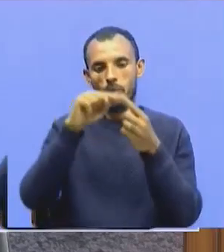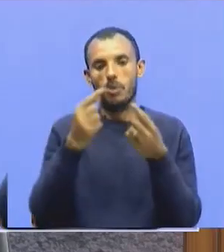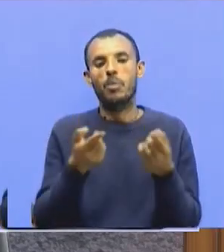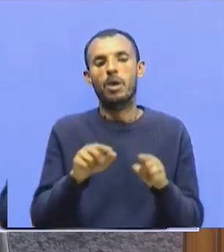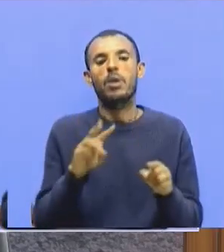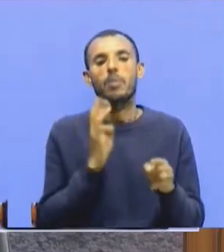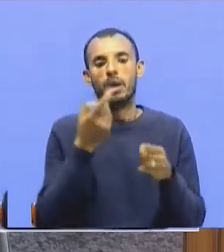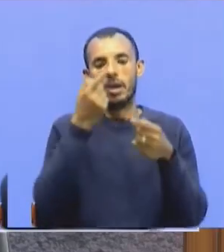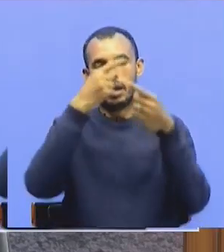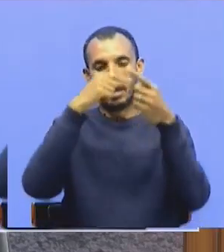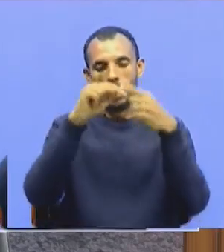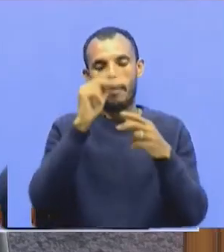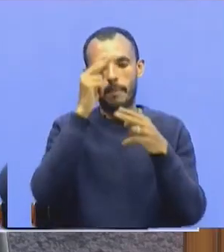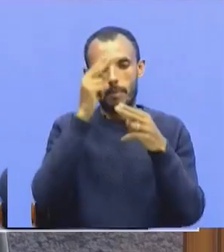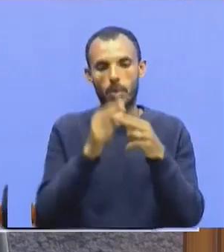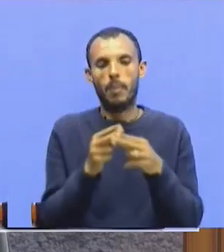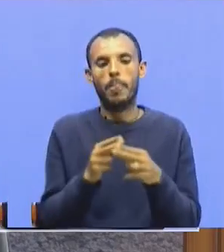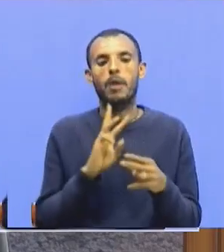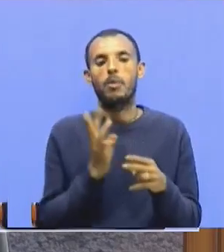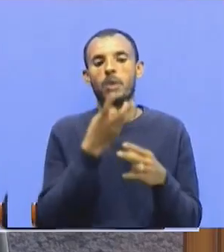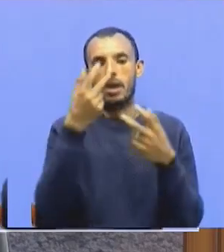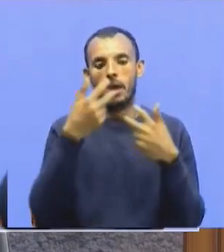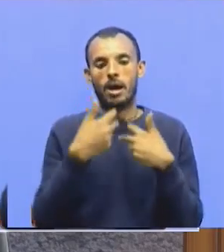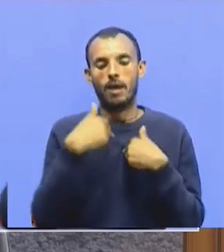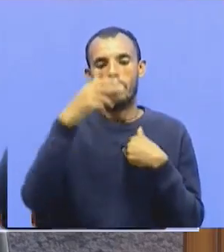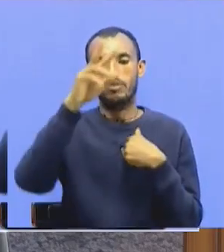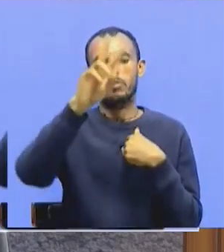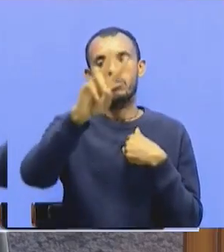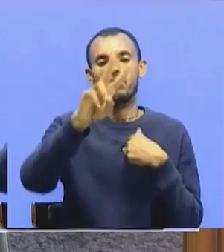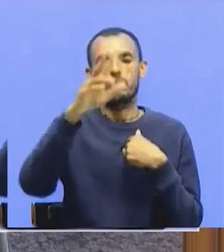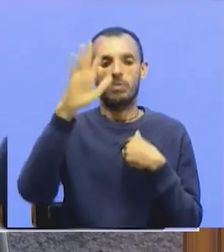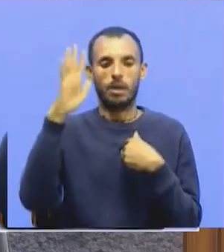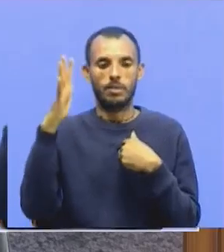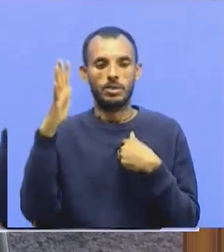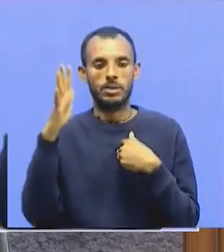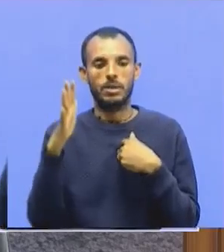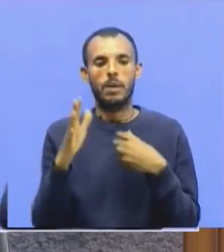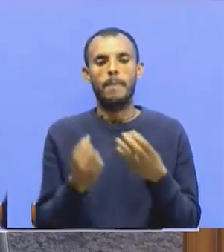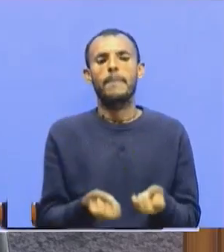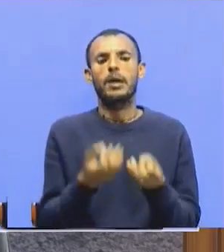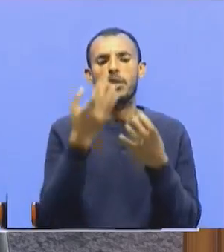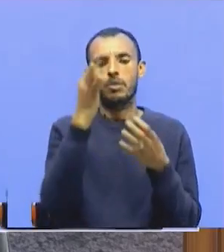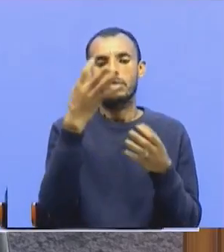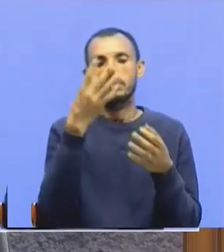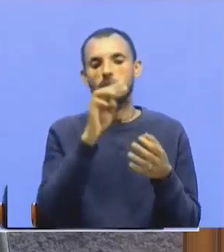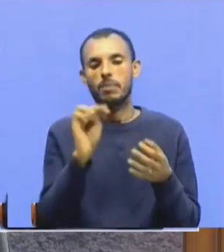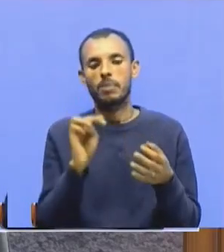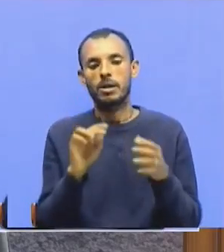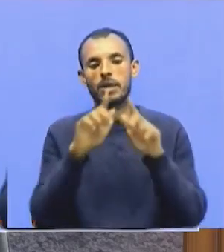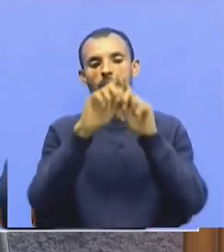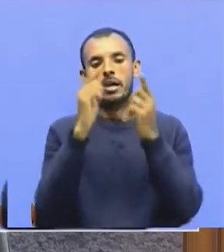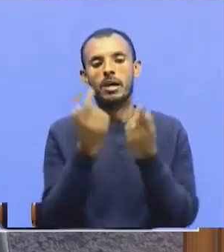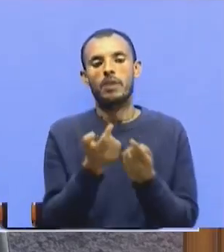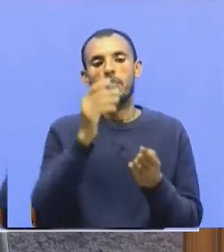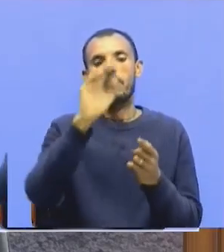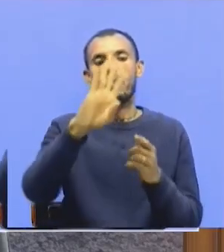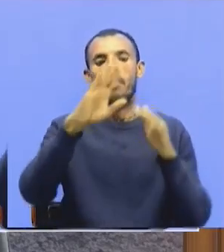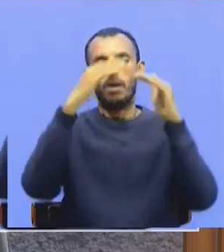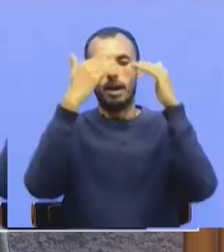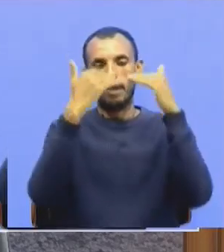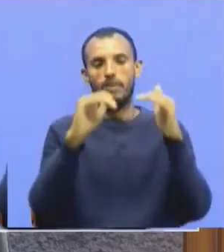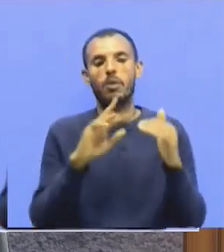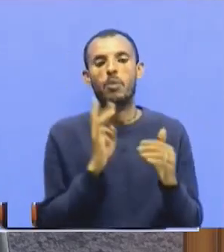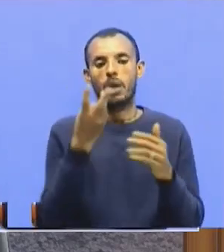come to pronoun, we can have two types of, we can have many of them, but as grade for 11, we can